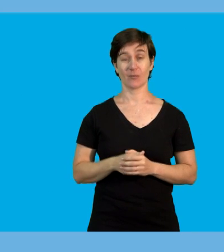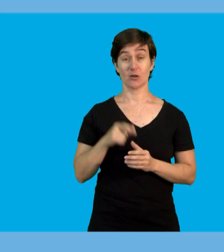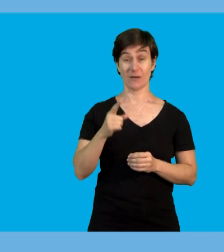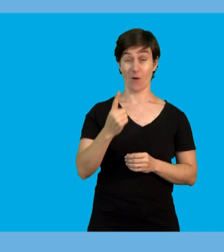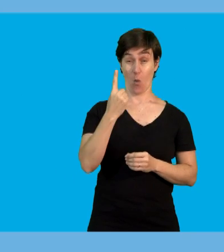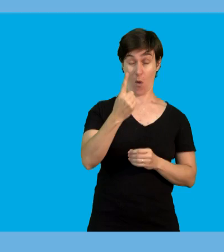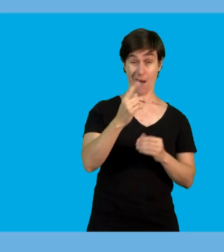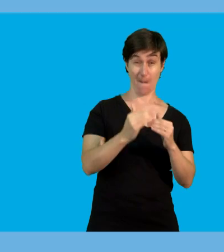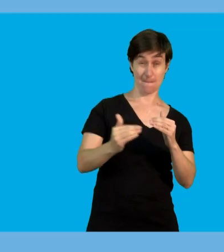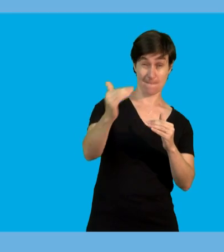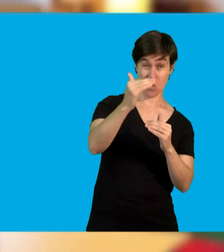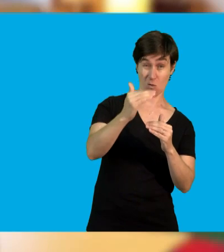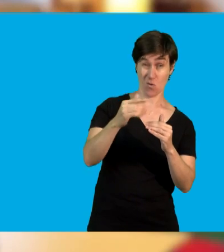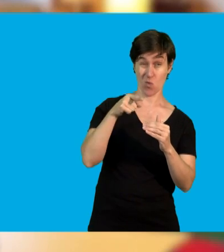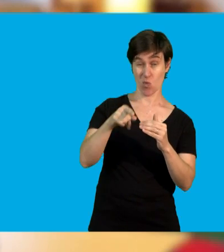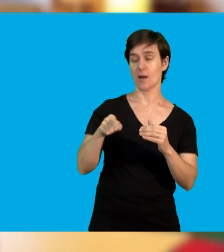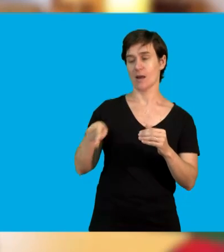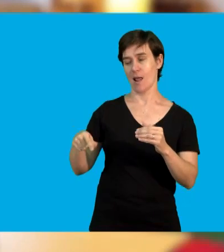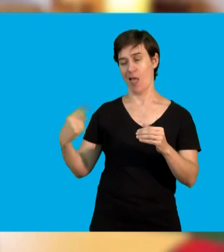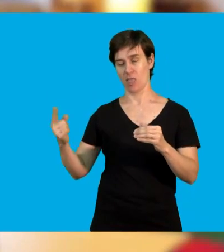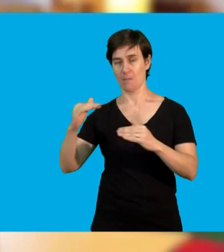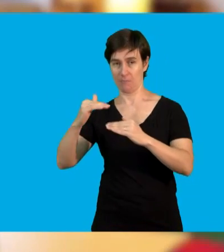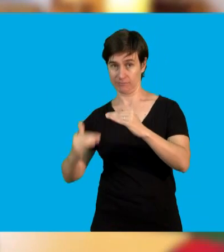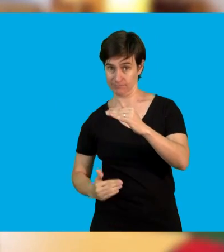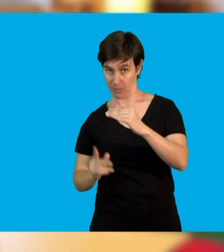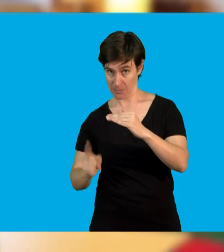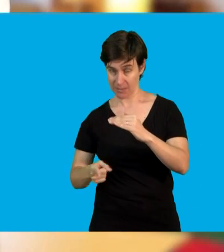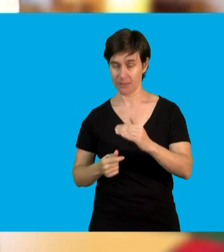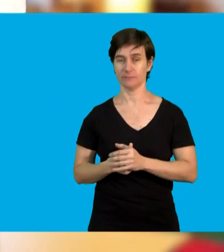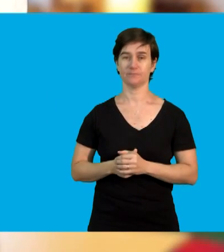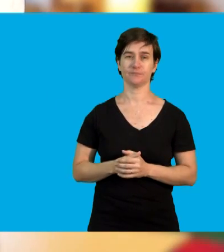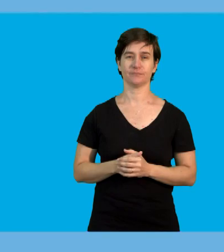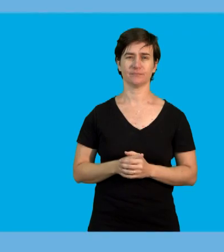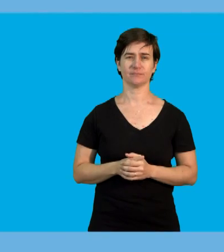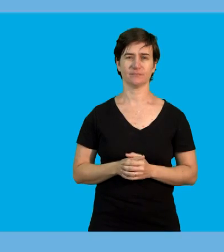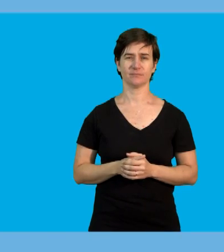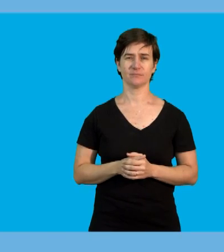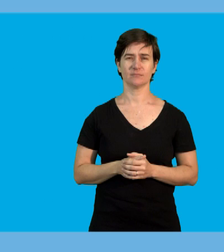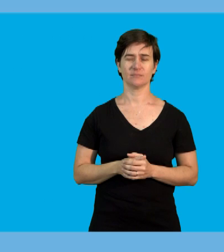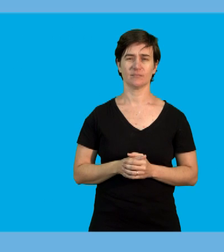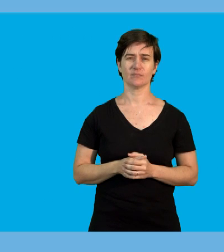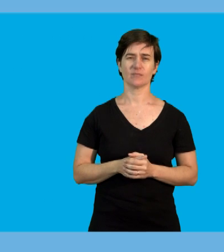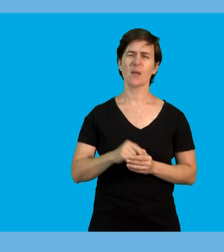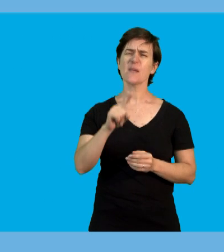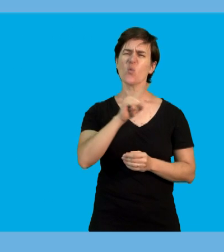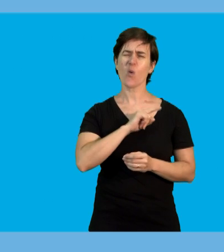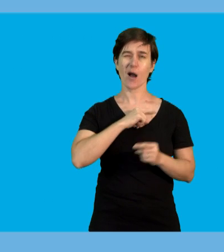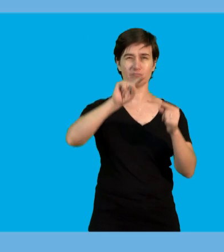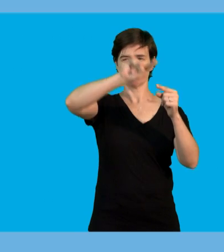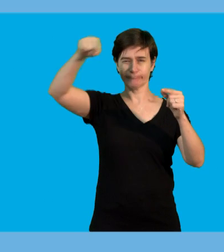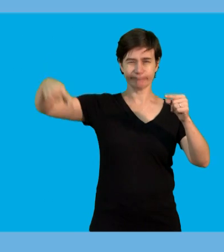that when one increases, the other one needs to decrease. So why does then the current stay the same at all